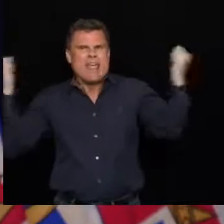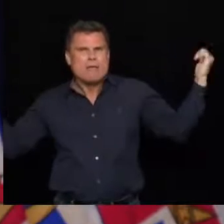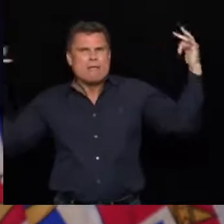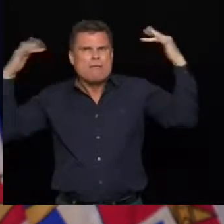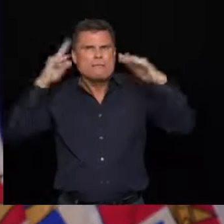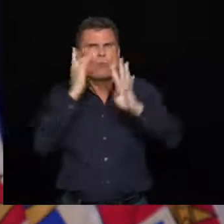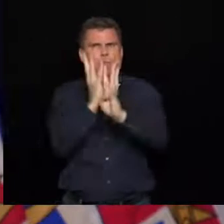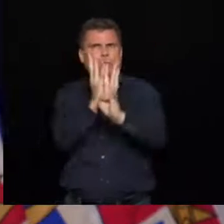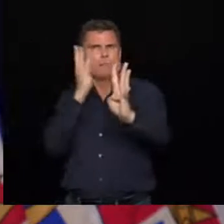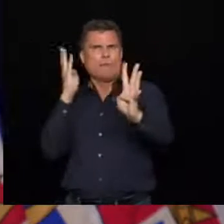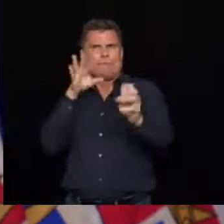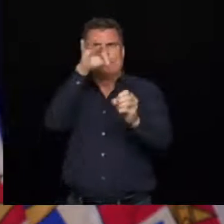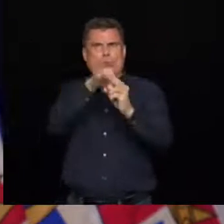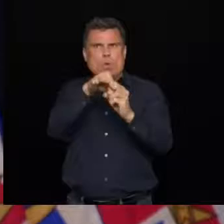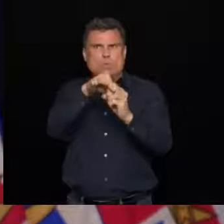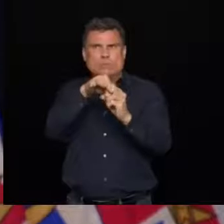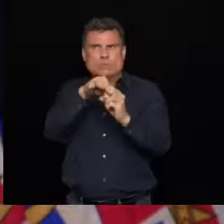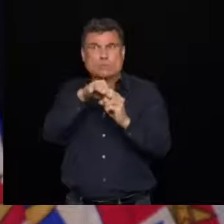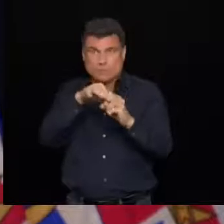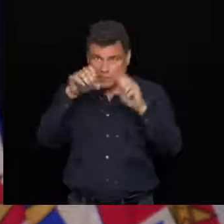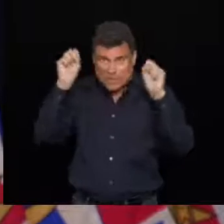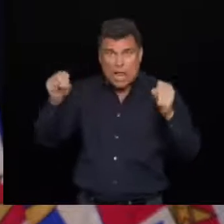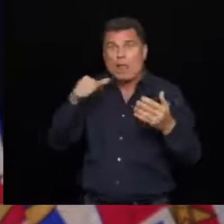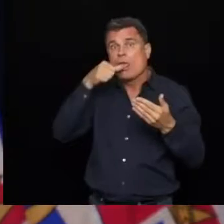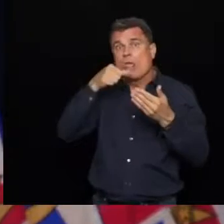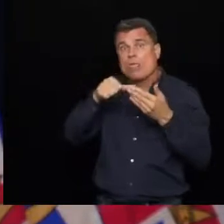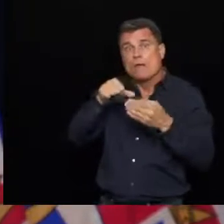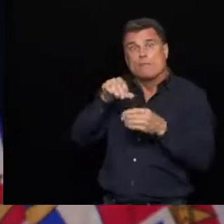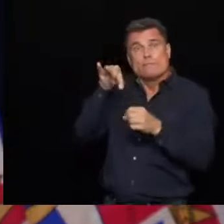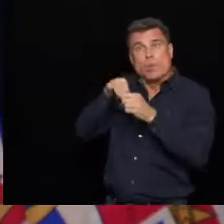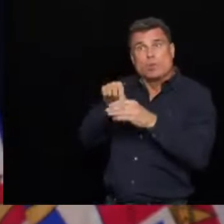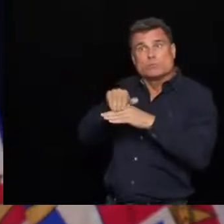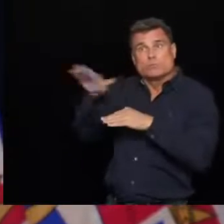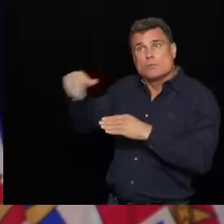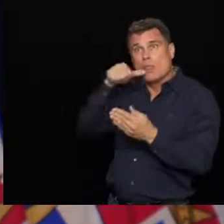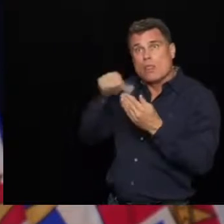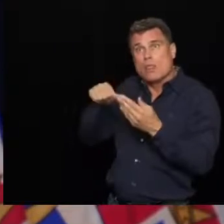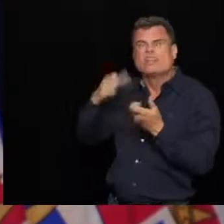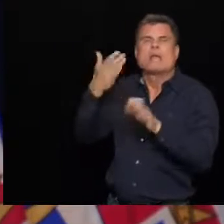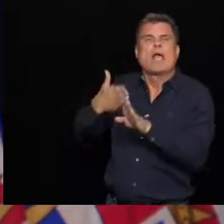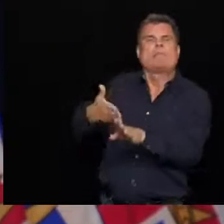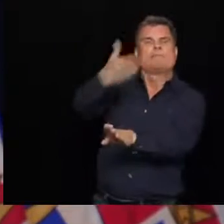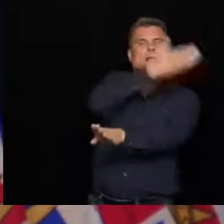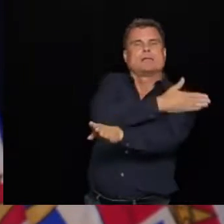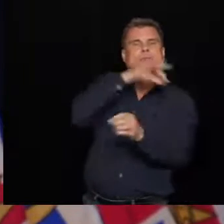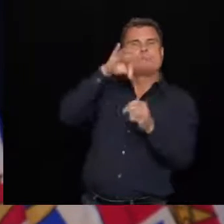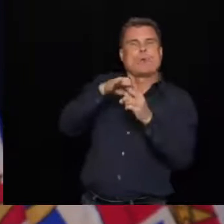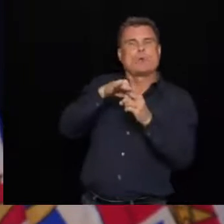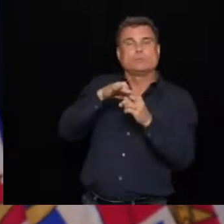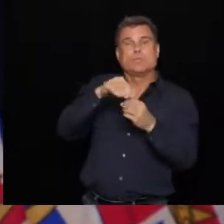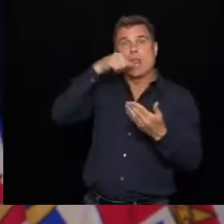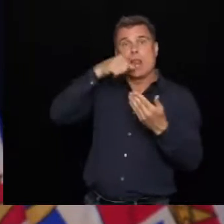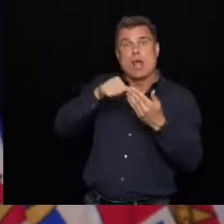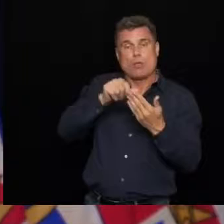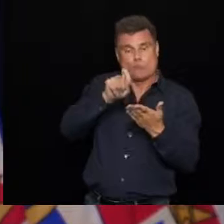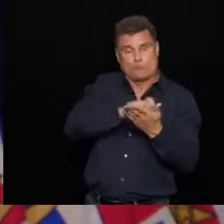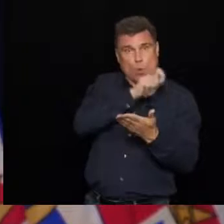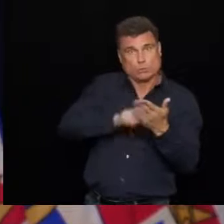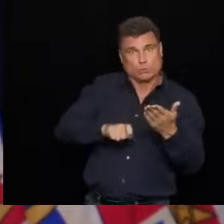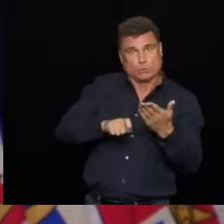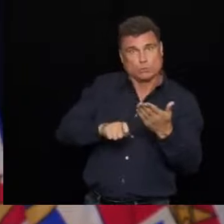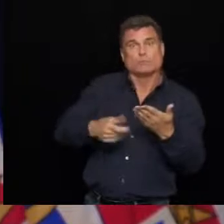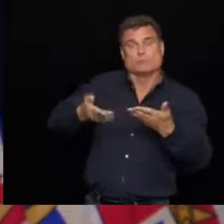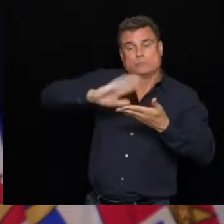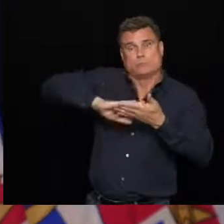polling. Yeah, so we'll be doing some provide you some details about that tomorrow. But Elections BC